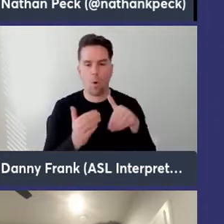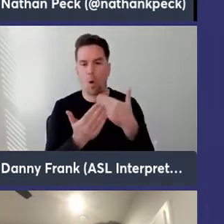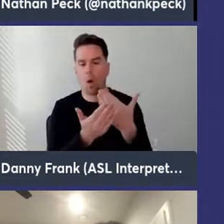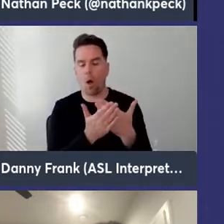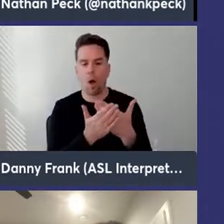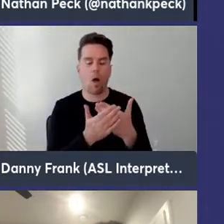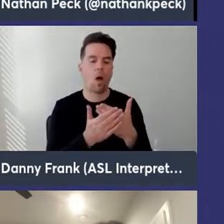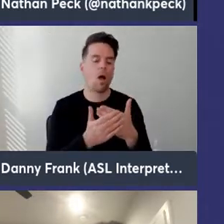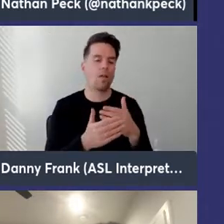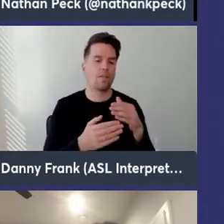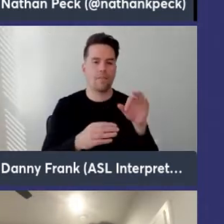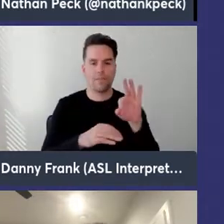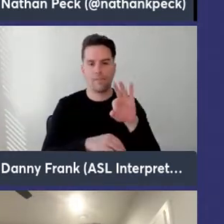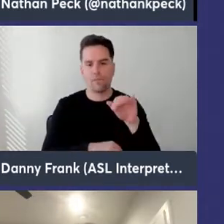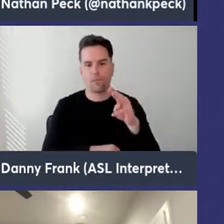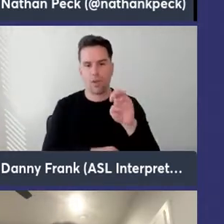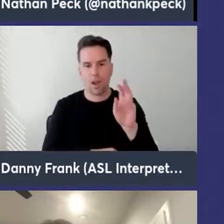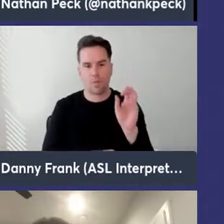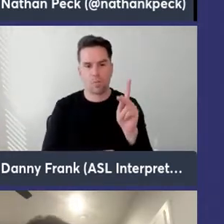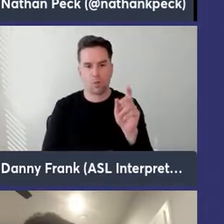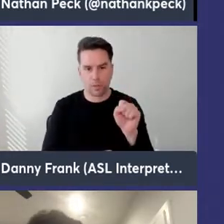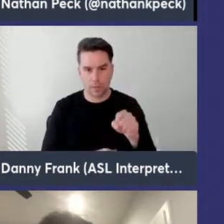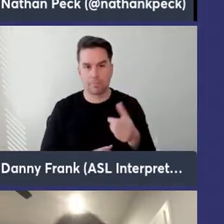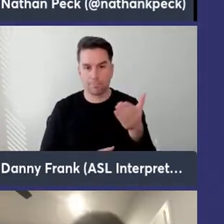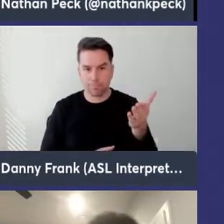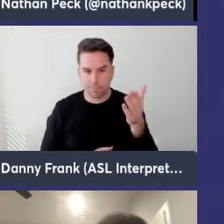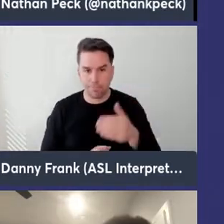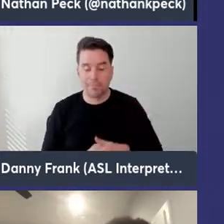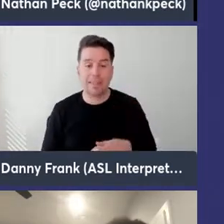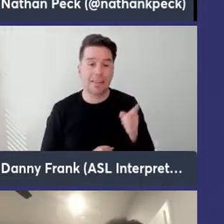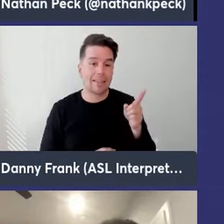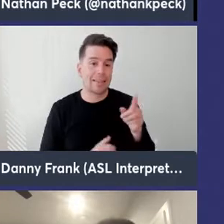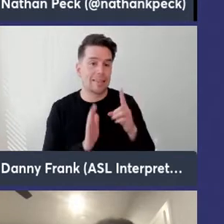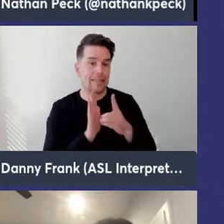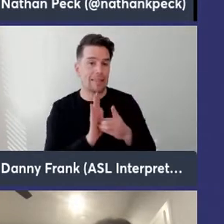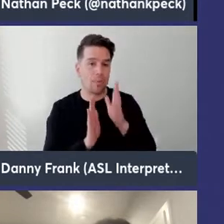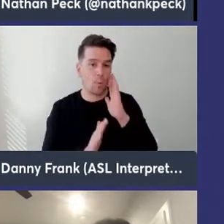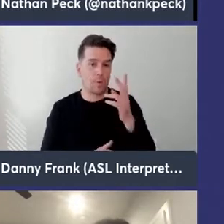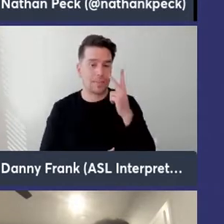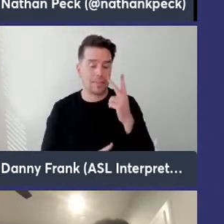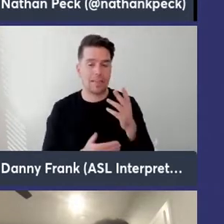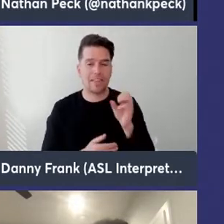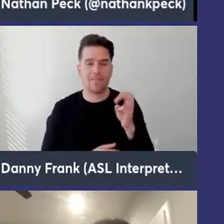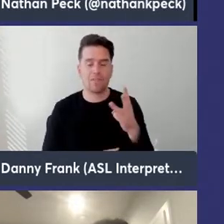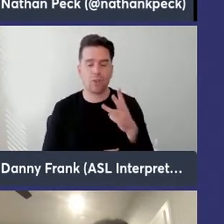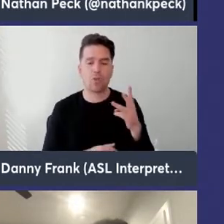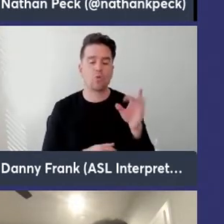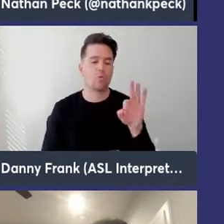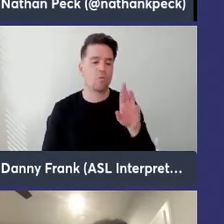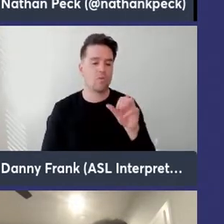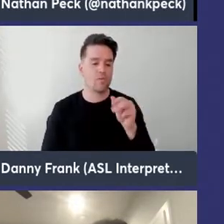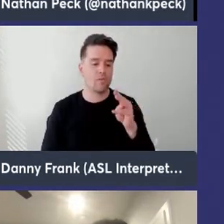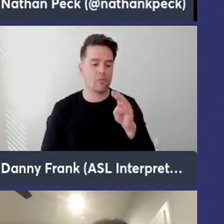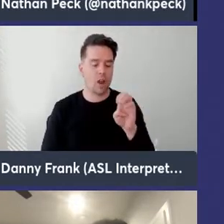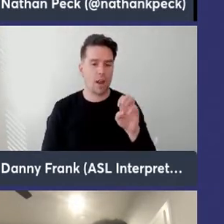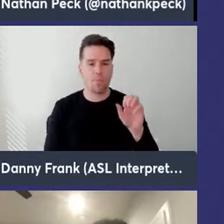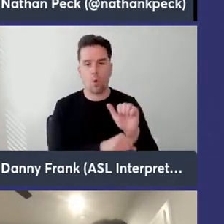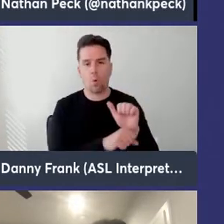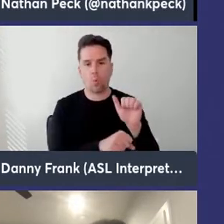TensorFlow, PyTorch, Onyx, TensorRT. In this demo, we'll see a couple of framework-based models. One is PyTorch and